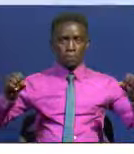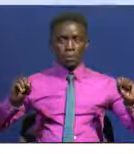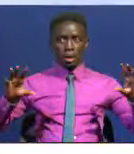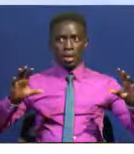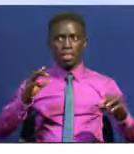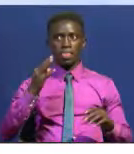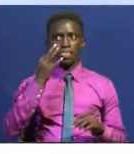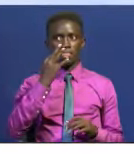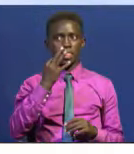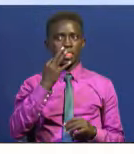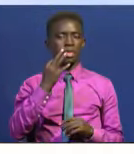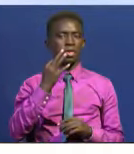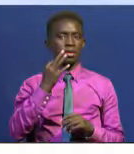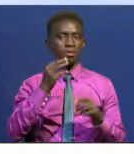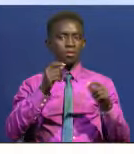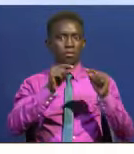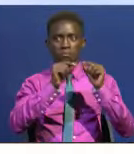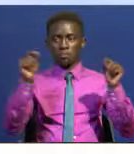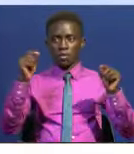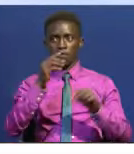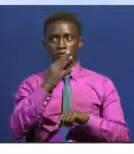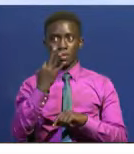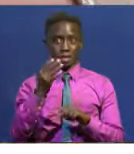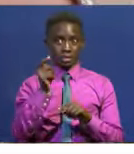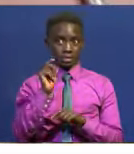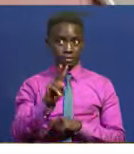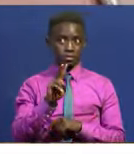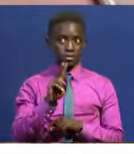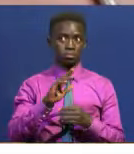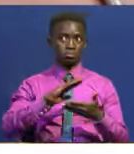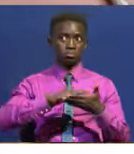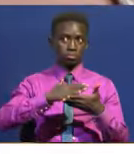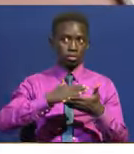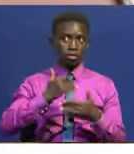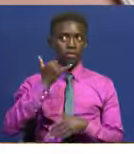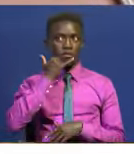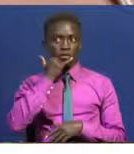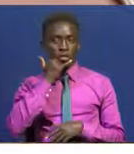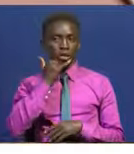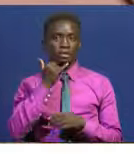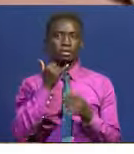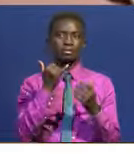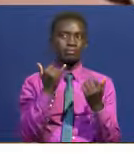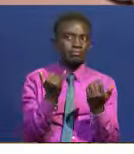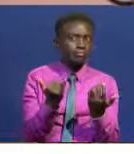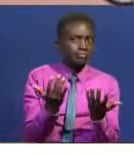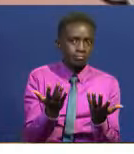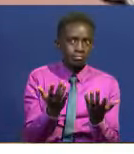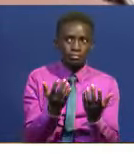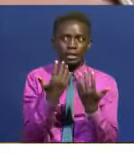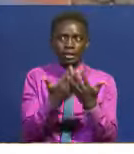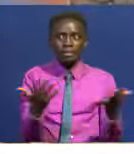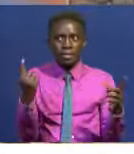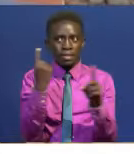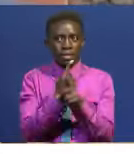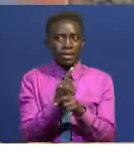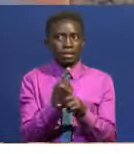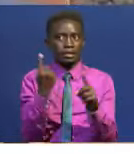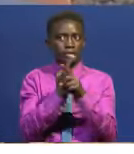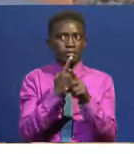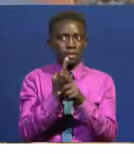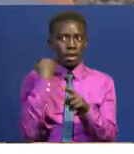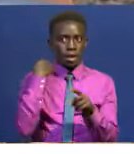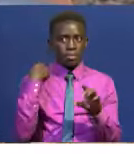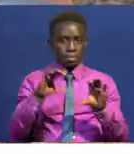3 43-inch TVs, a laptop, 2 mobile phones, bunches of keys with 100 pieces, different number plate stickers with